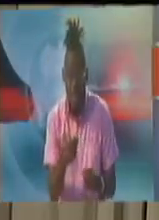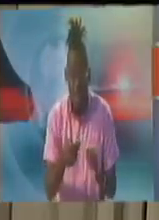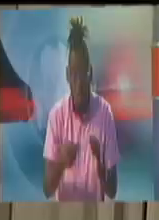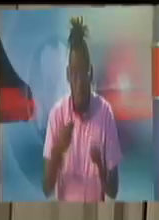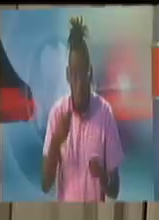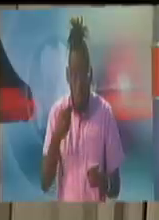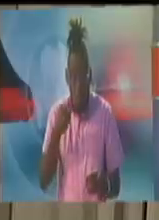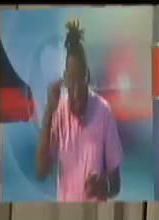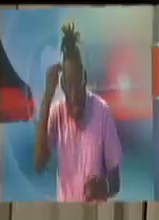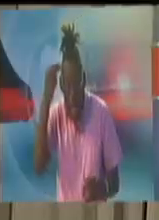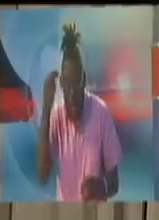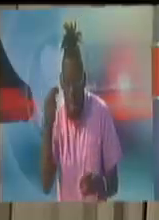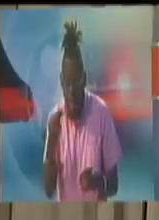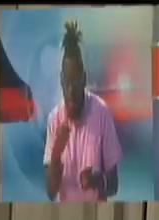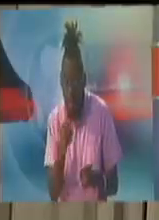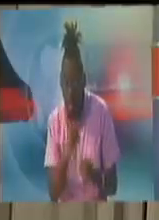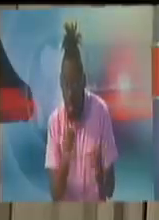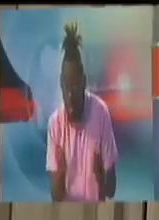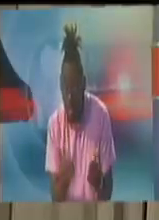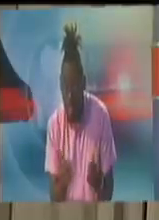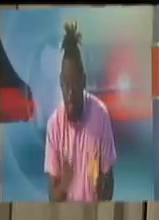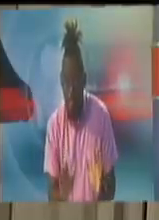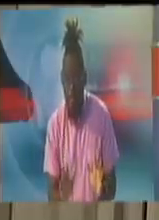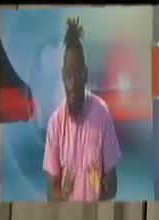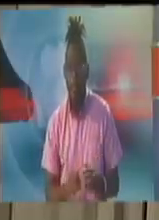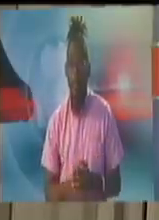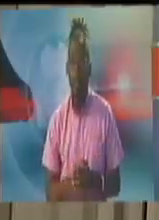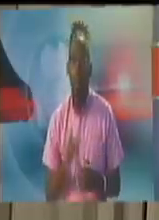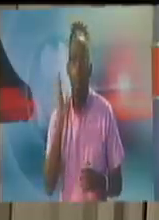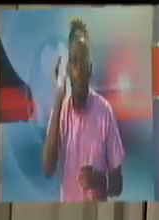this will be raised with the government of Suriname as well.